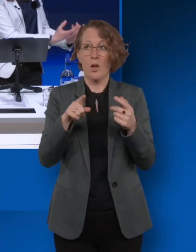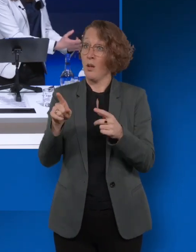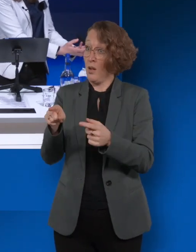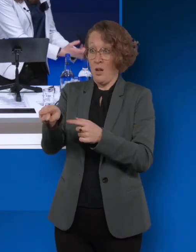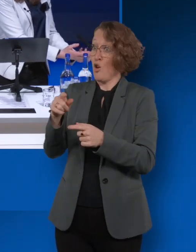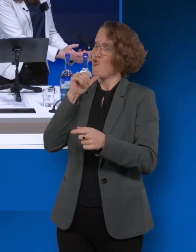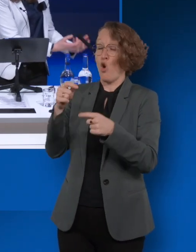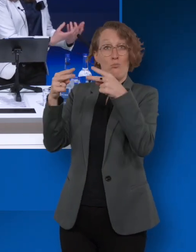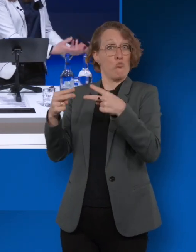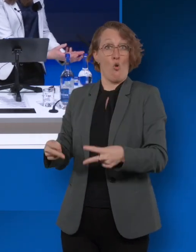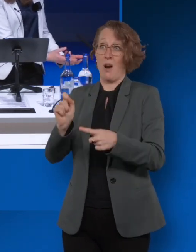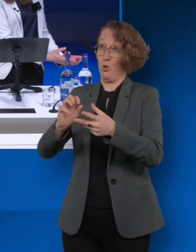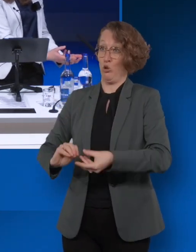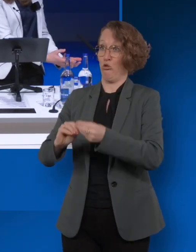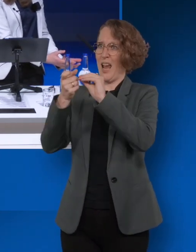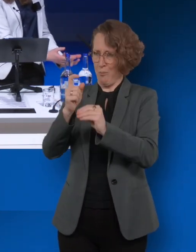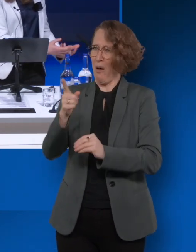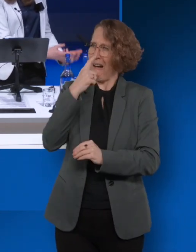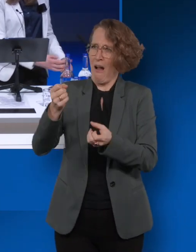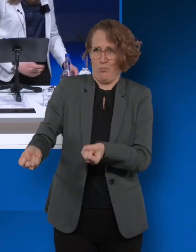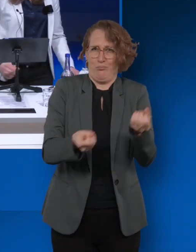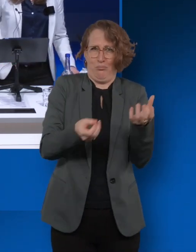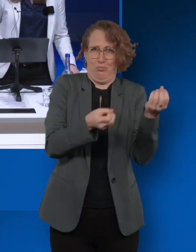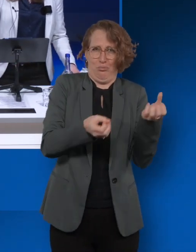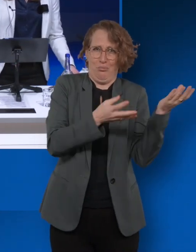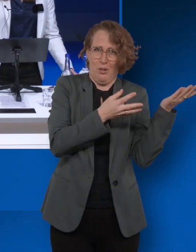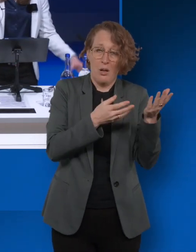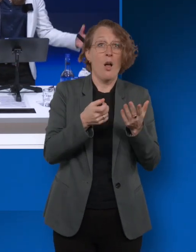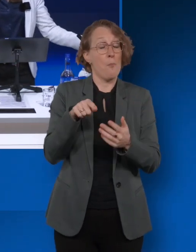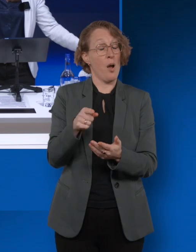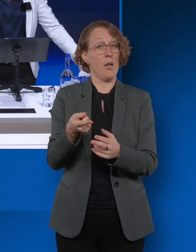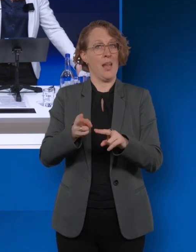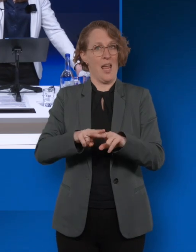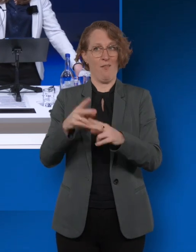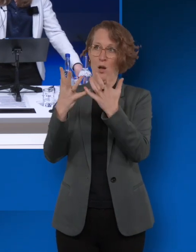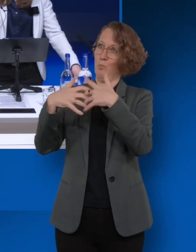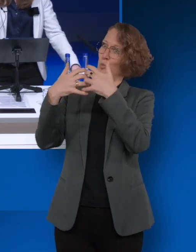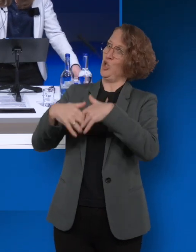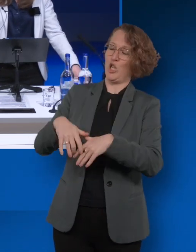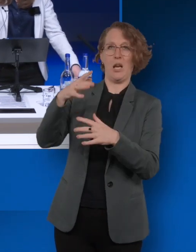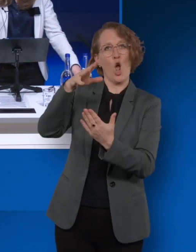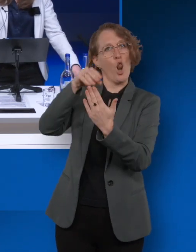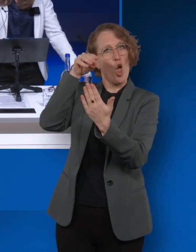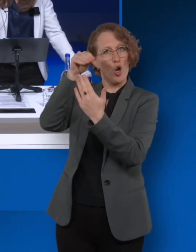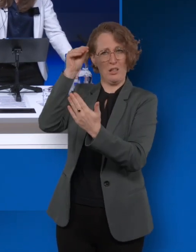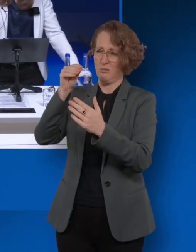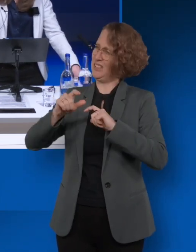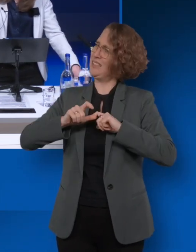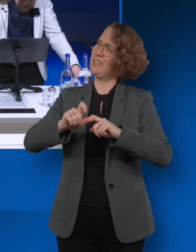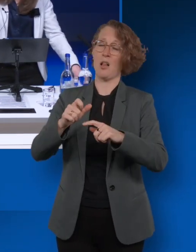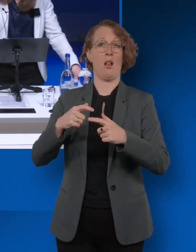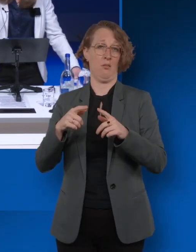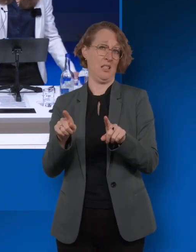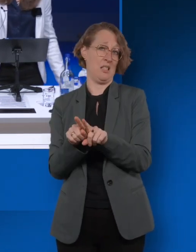that it hasn't been programmed explicitly to do by a human being. Even in the presence of machine learning, the same is